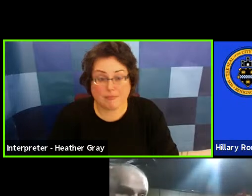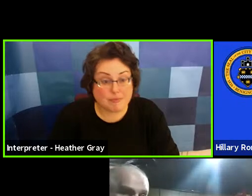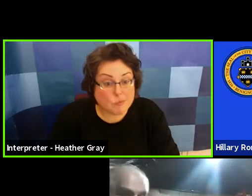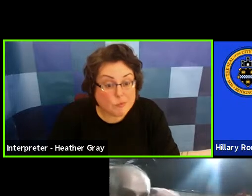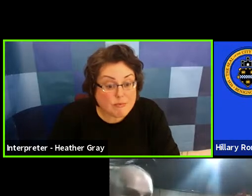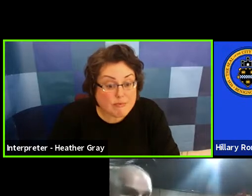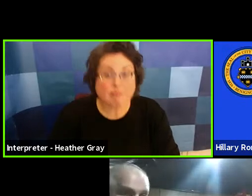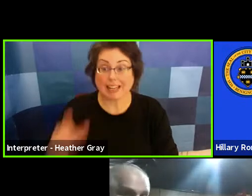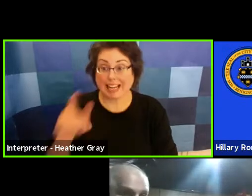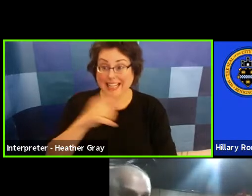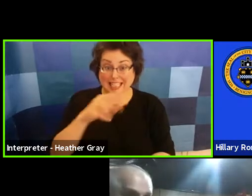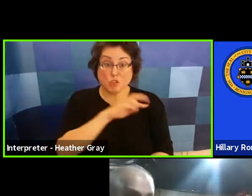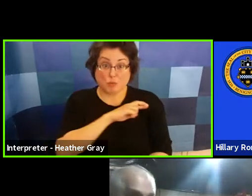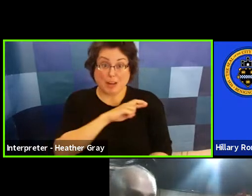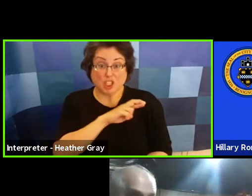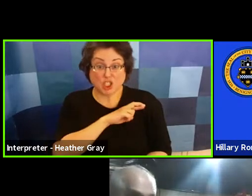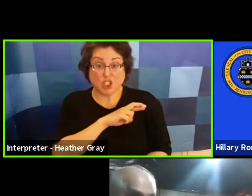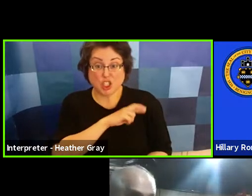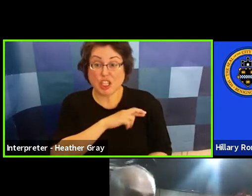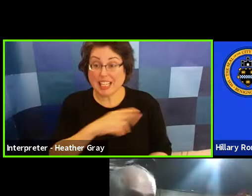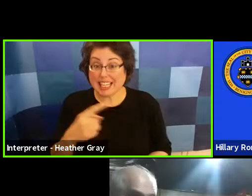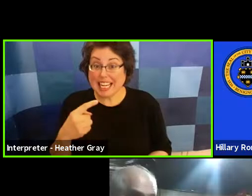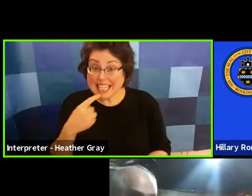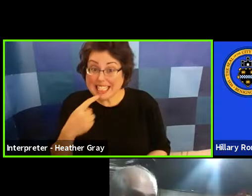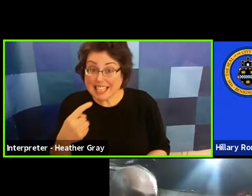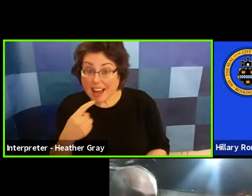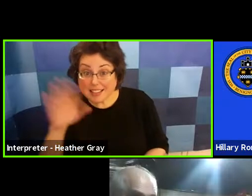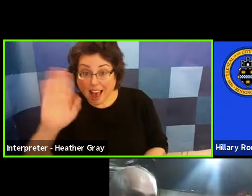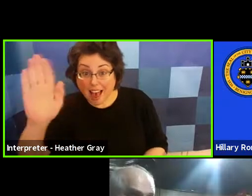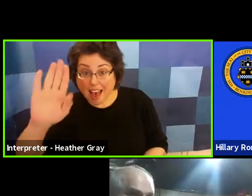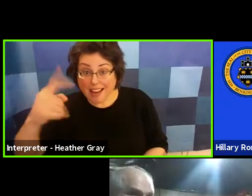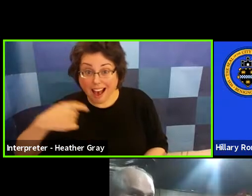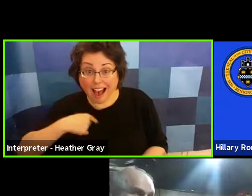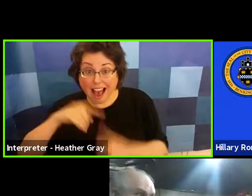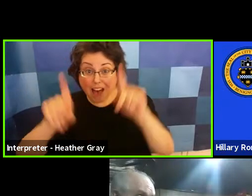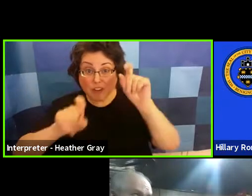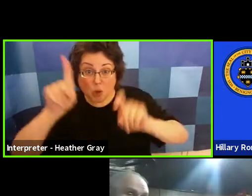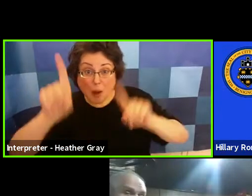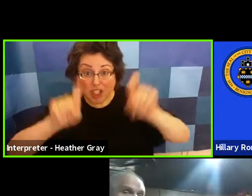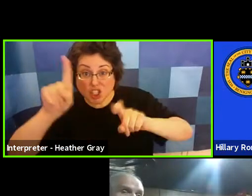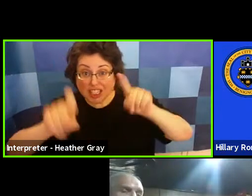Okay, I've confirmed. This is Rich. I have a question for everyone.